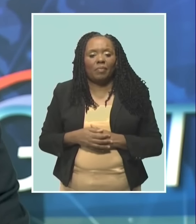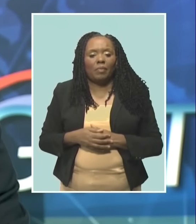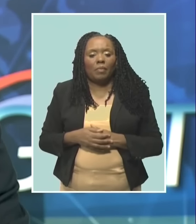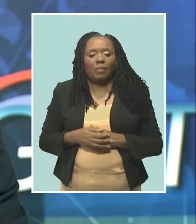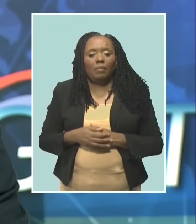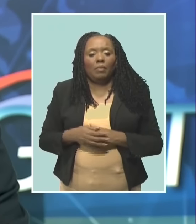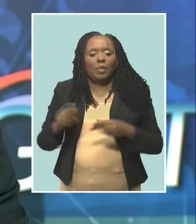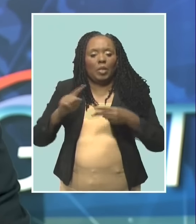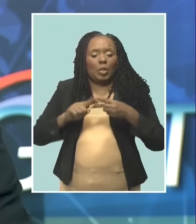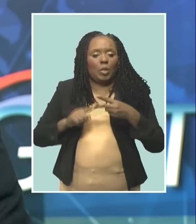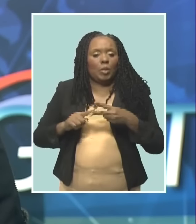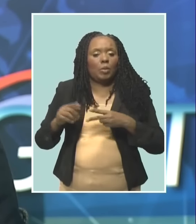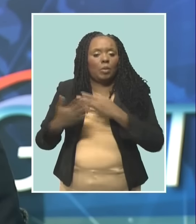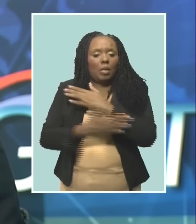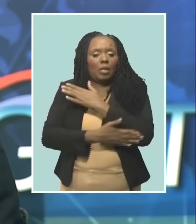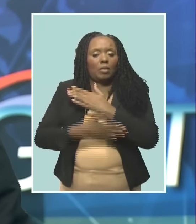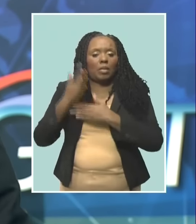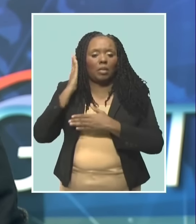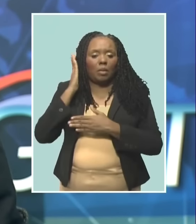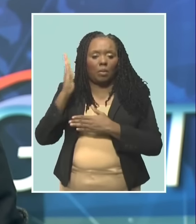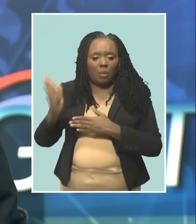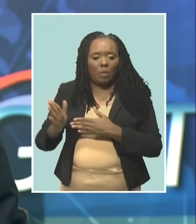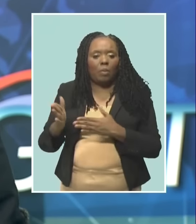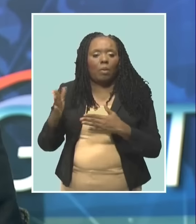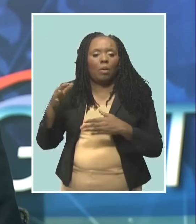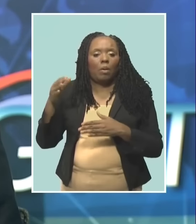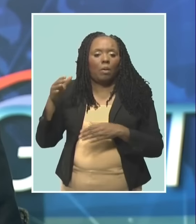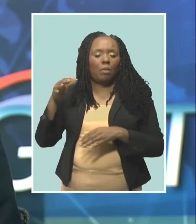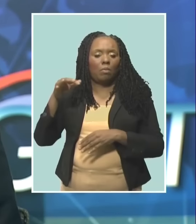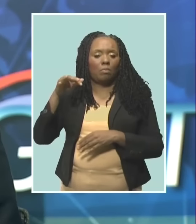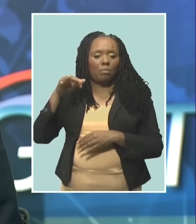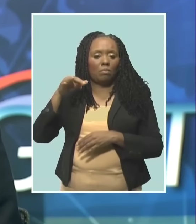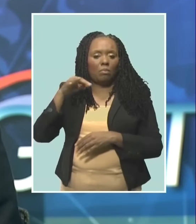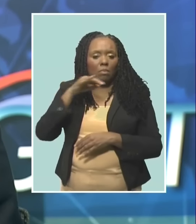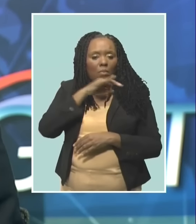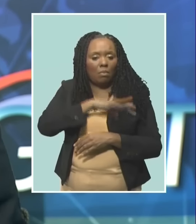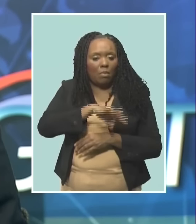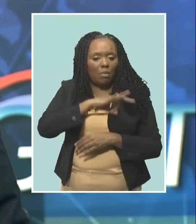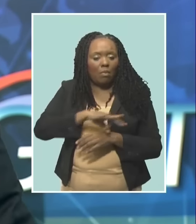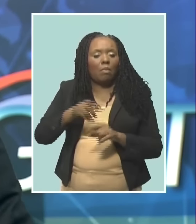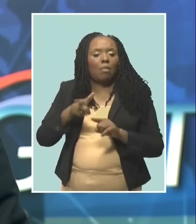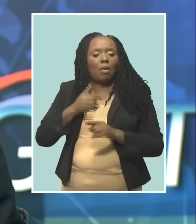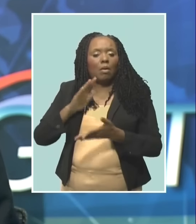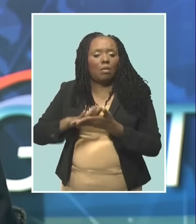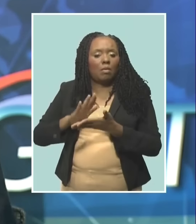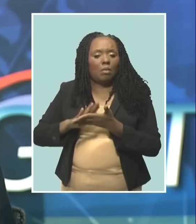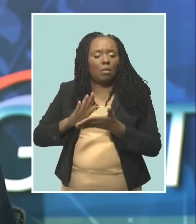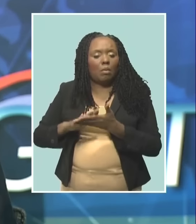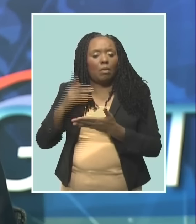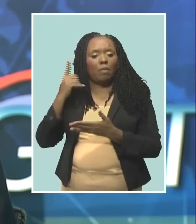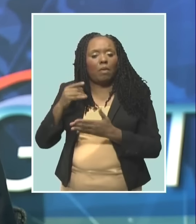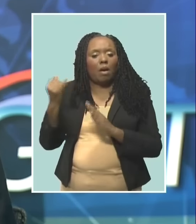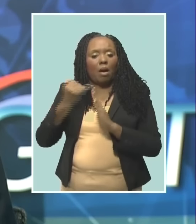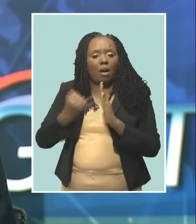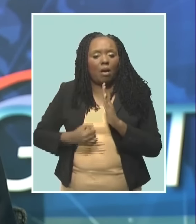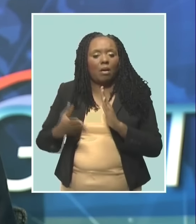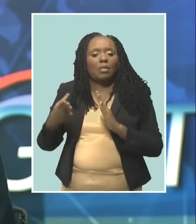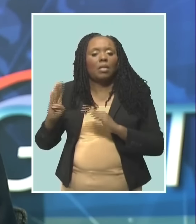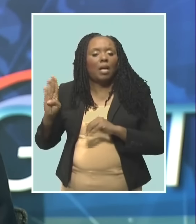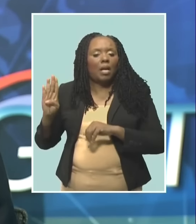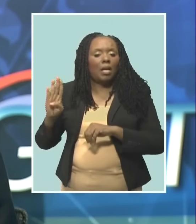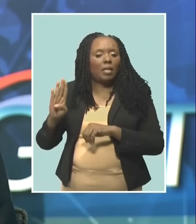2 countries to benefit from the construction of a school dedicated to the arts and entrepreneurship. American